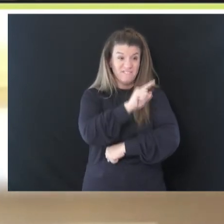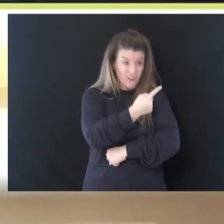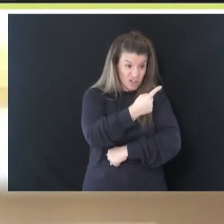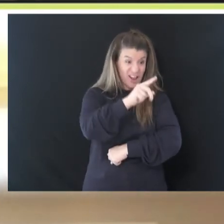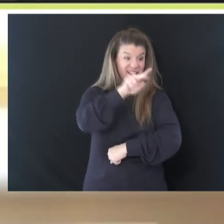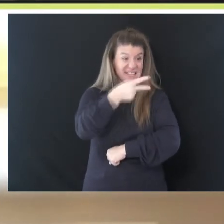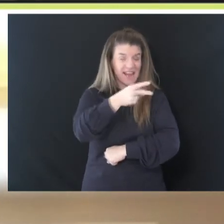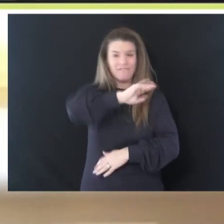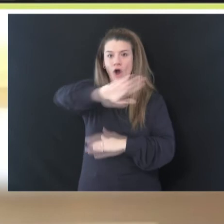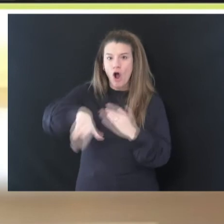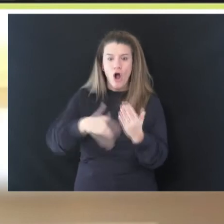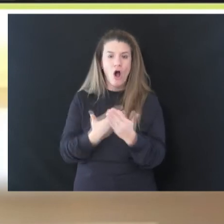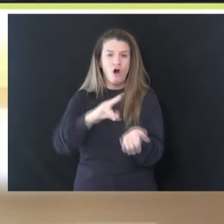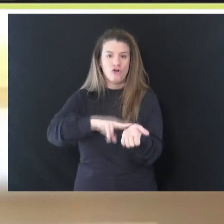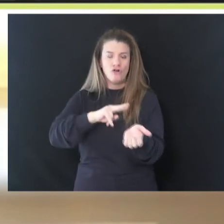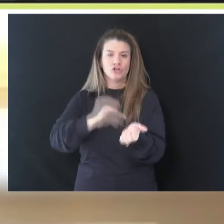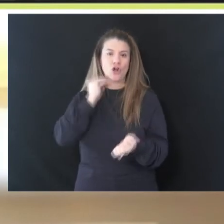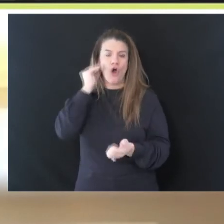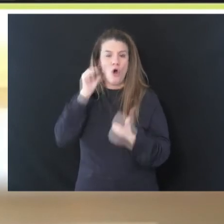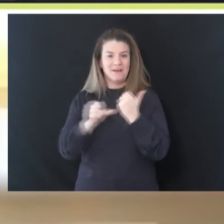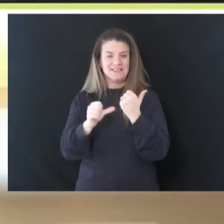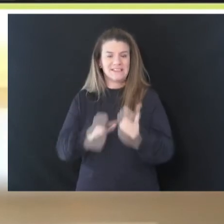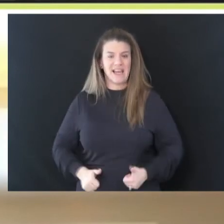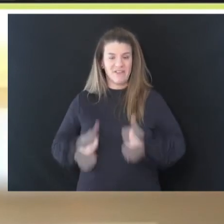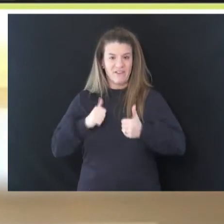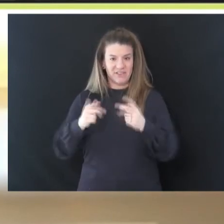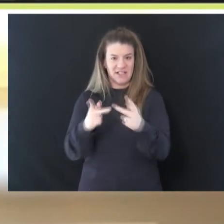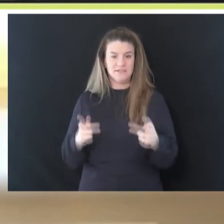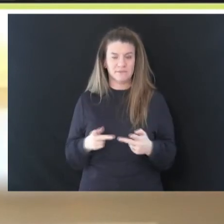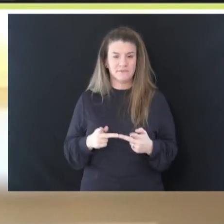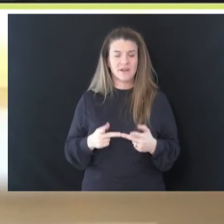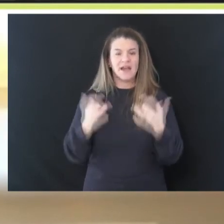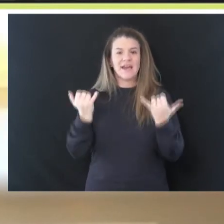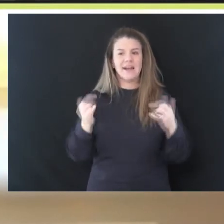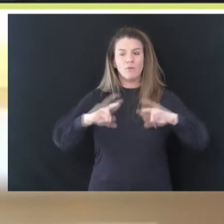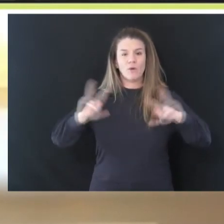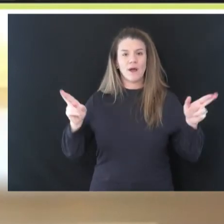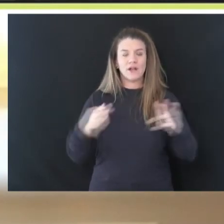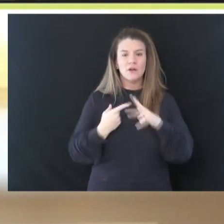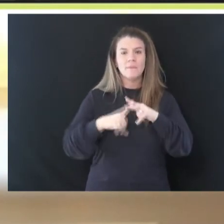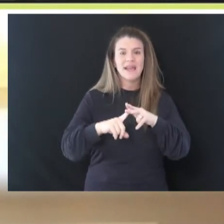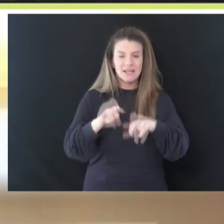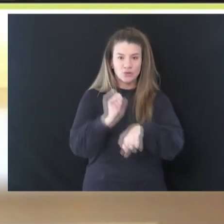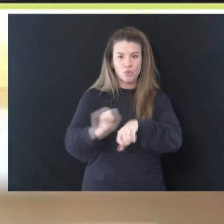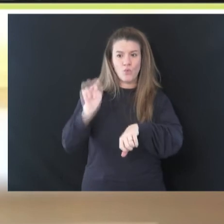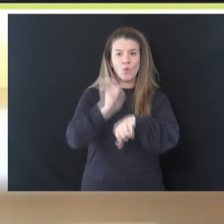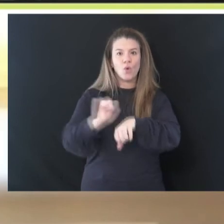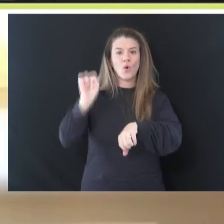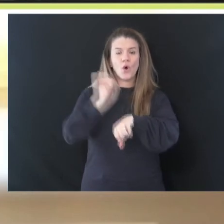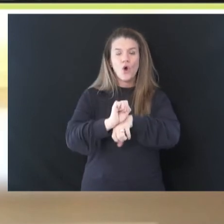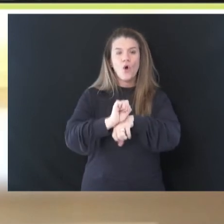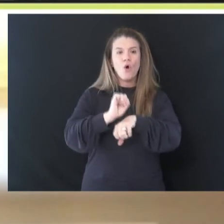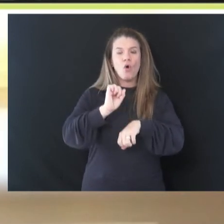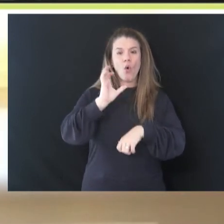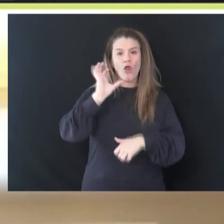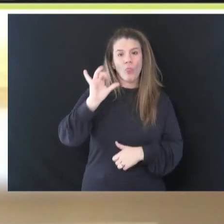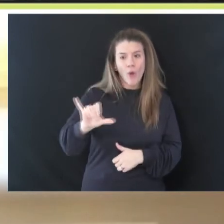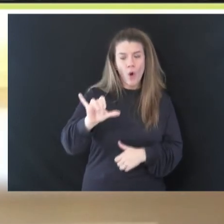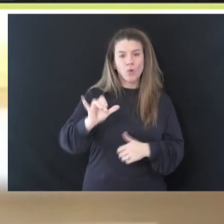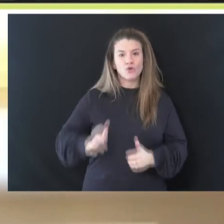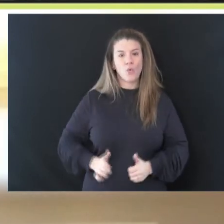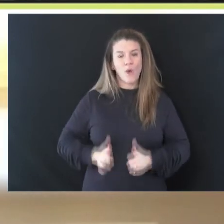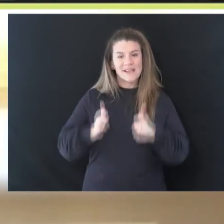of our nursing home and assisted living facilities, and are prepared to begin to work on those